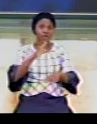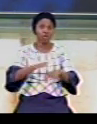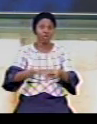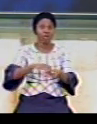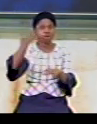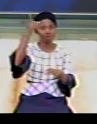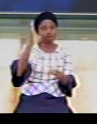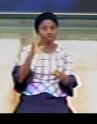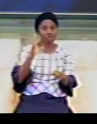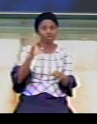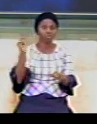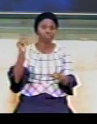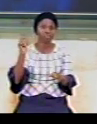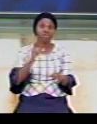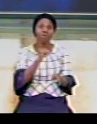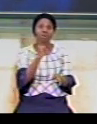word,